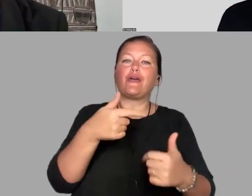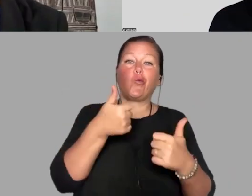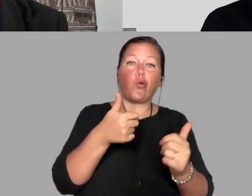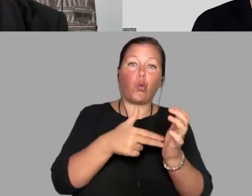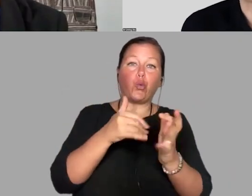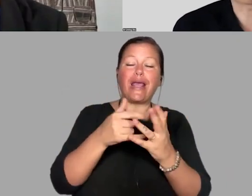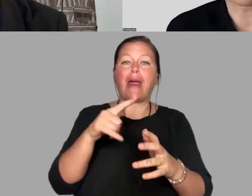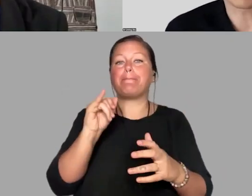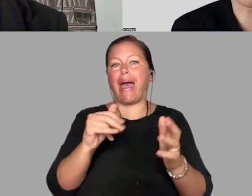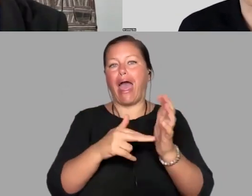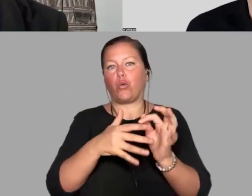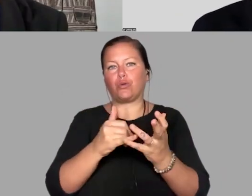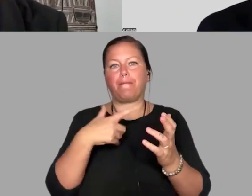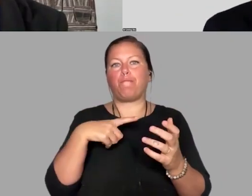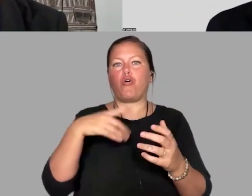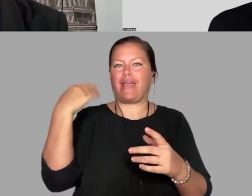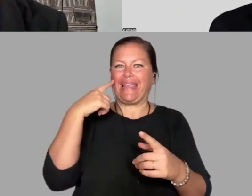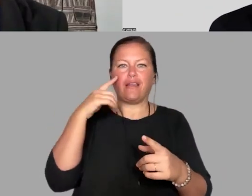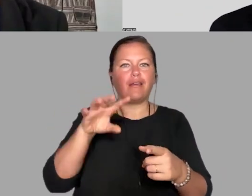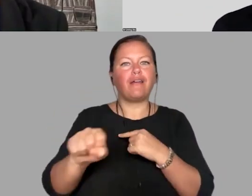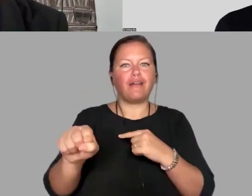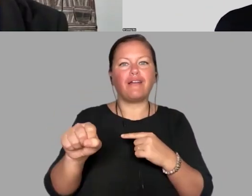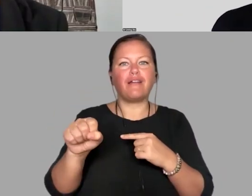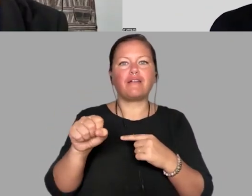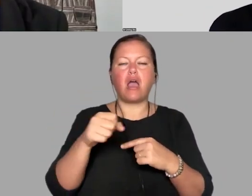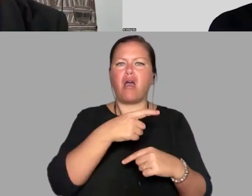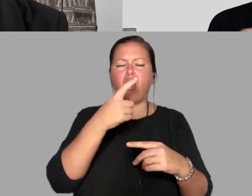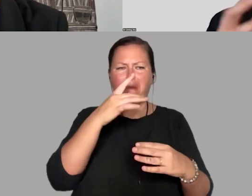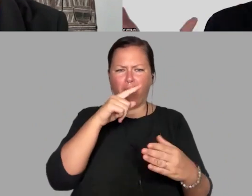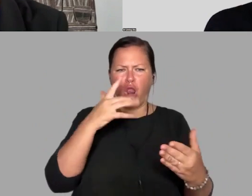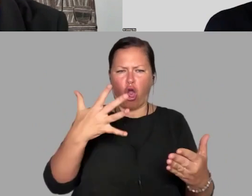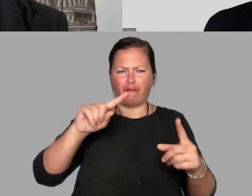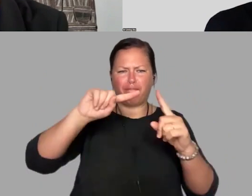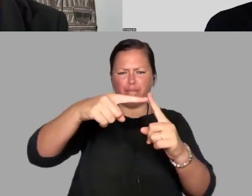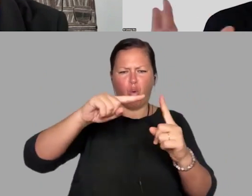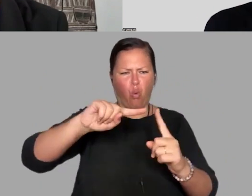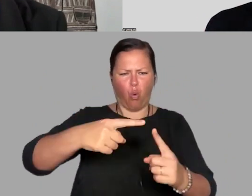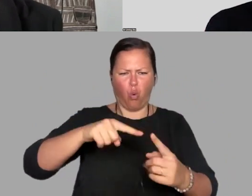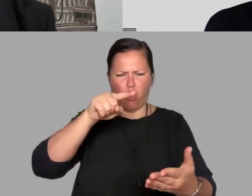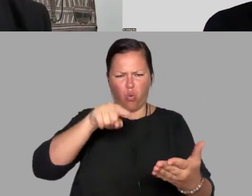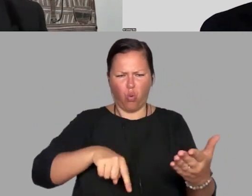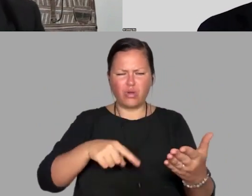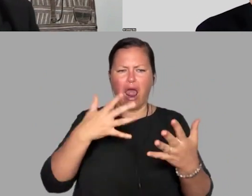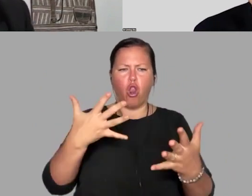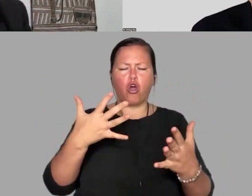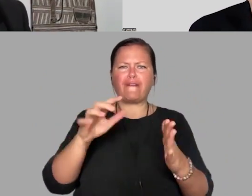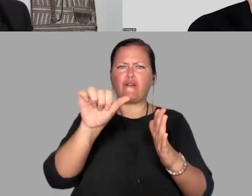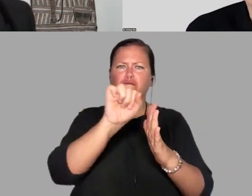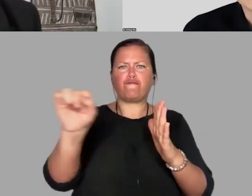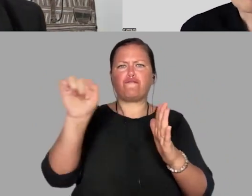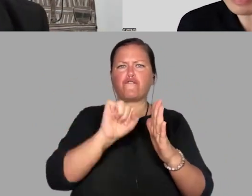for detection side. Of course, a lot of people say, oh, a lot of bullet points, a lot of bolded phrases. That's